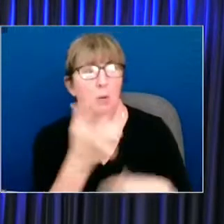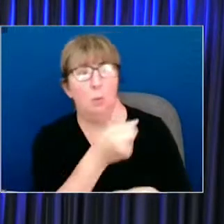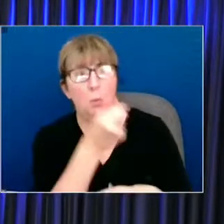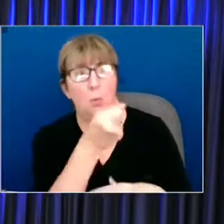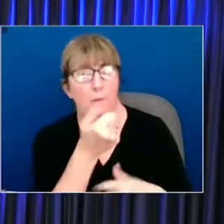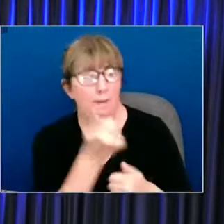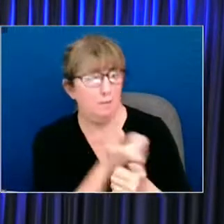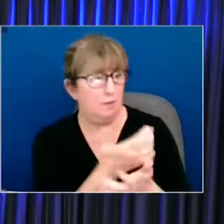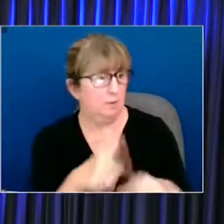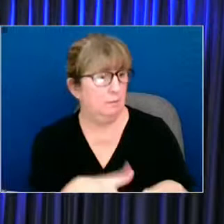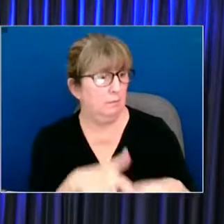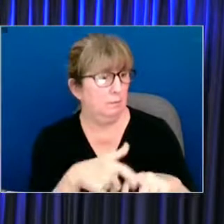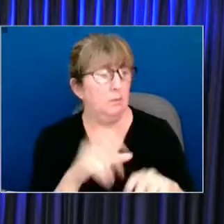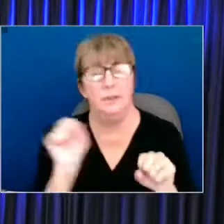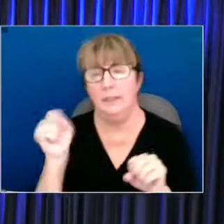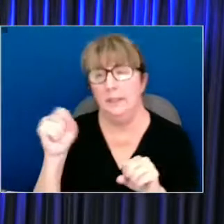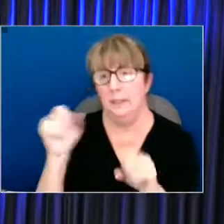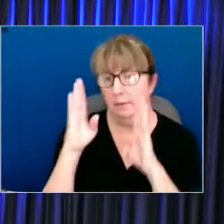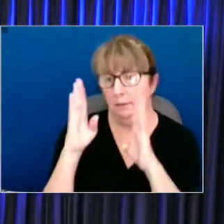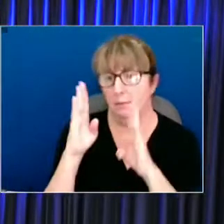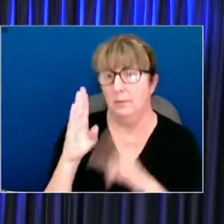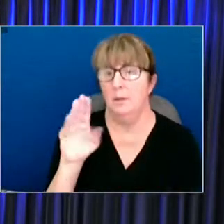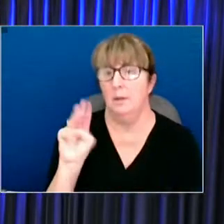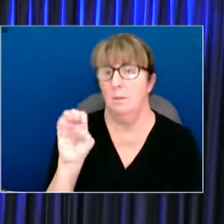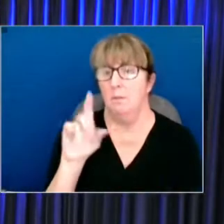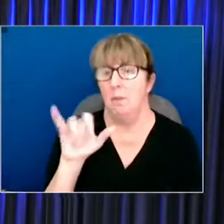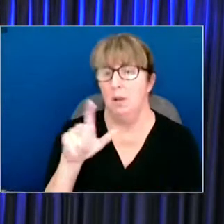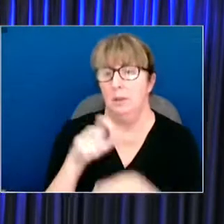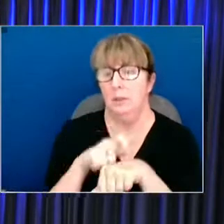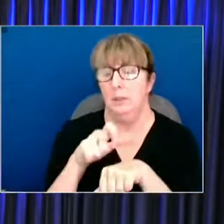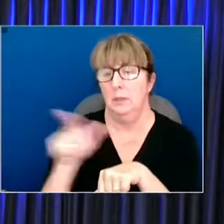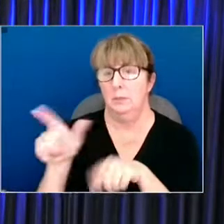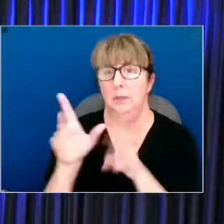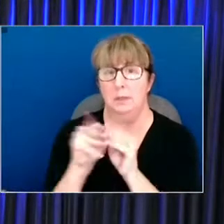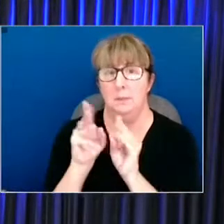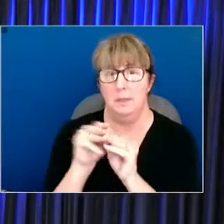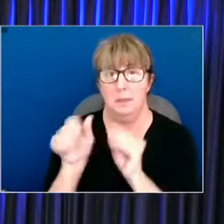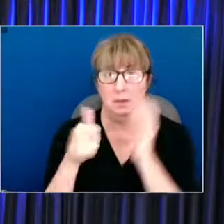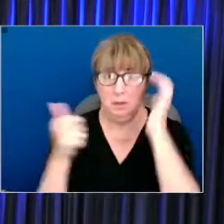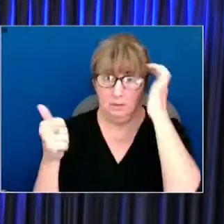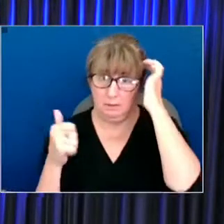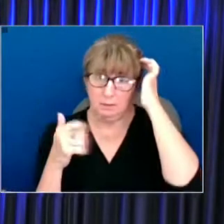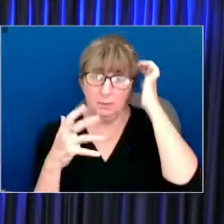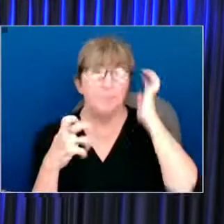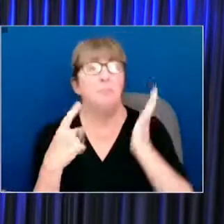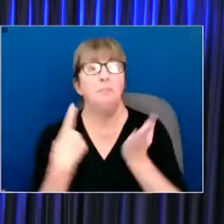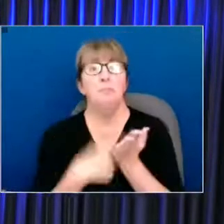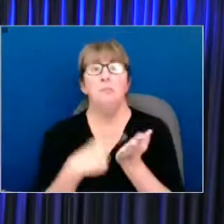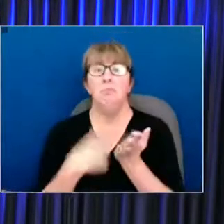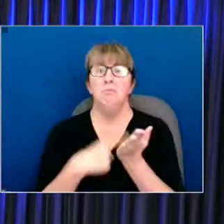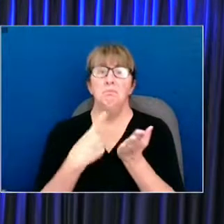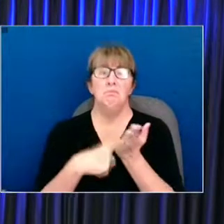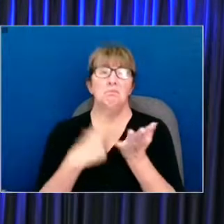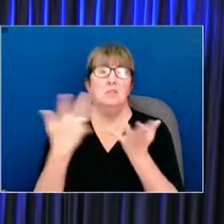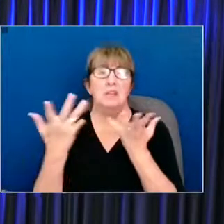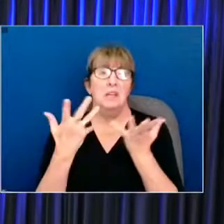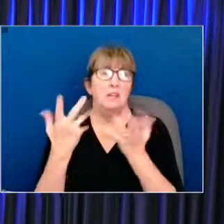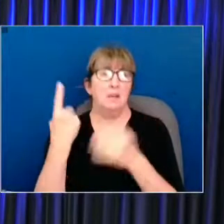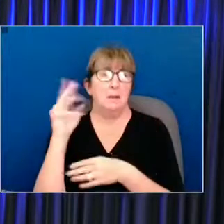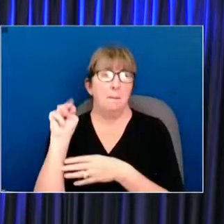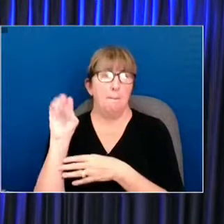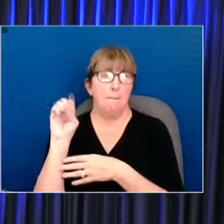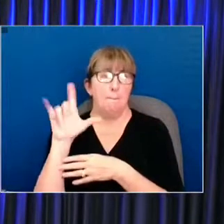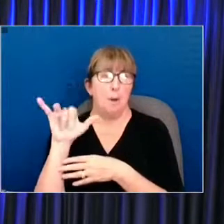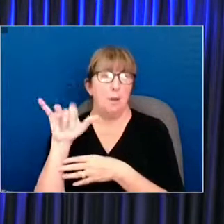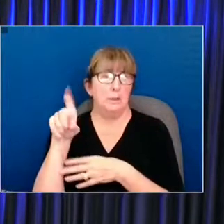cognizant of Molly's time. She has another meeting that she has to go to. Yeah. So I want to make sure that we go over anything that Molly needs to see right now.